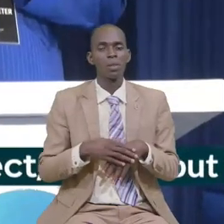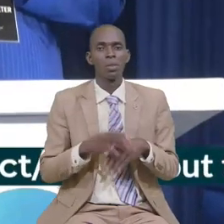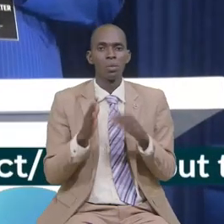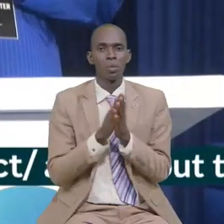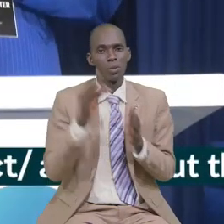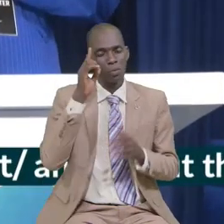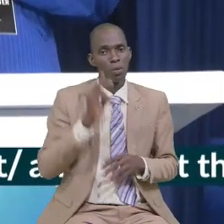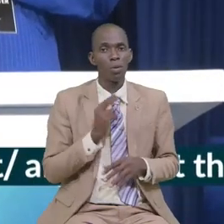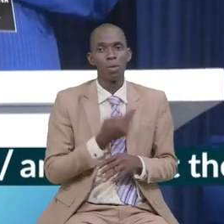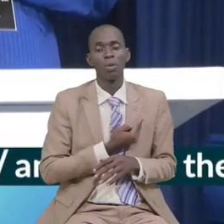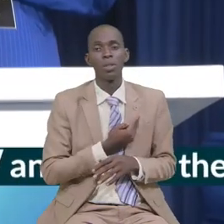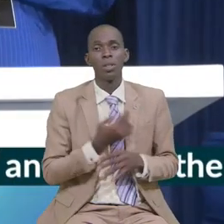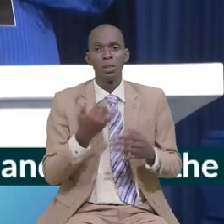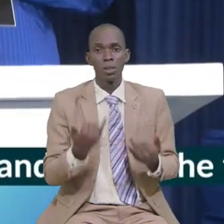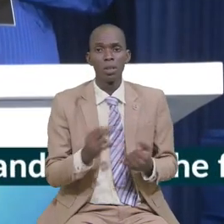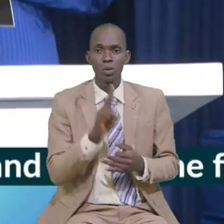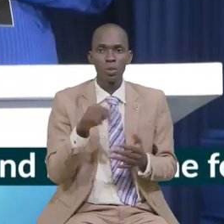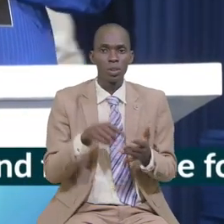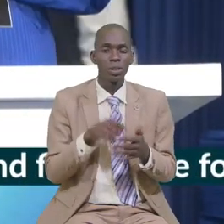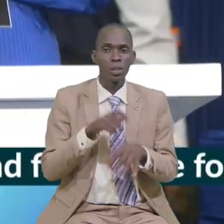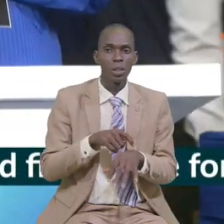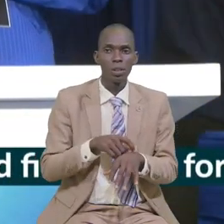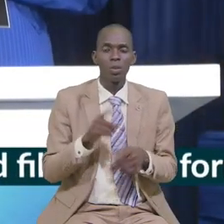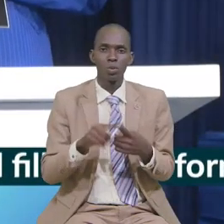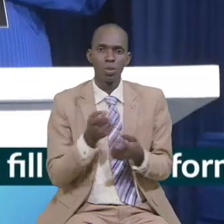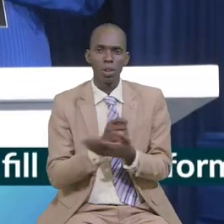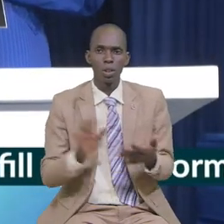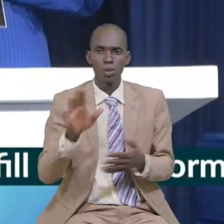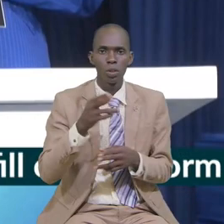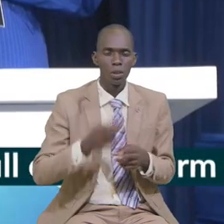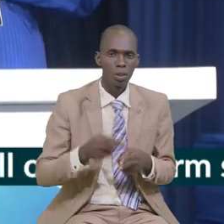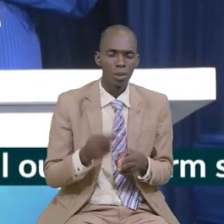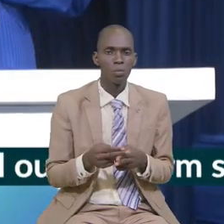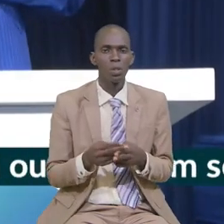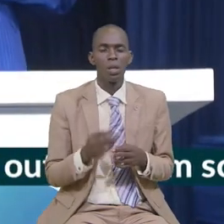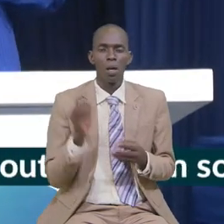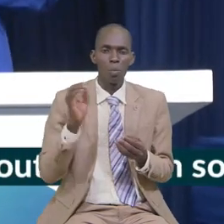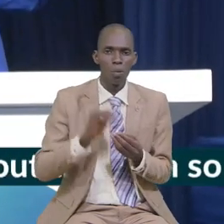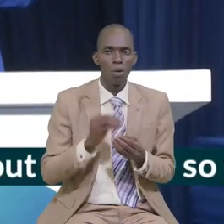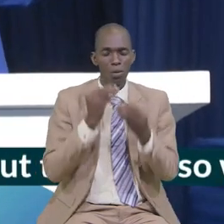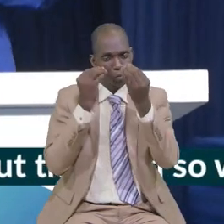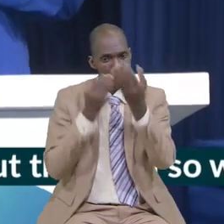to write your names and take essential information about you.